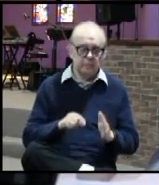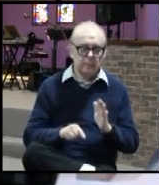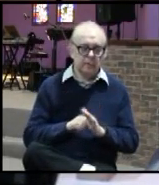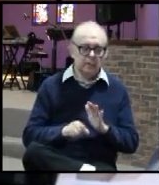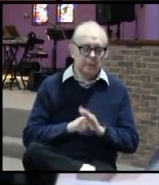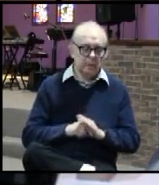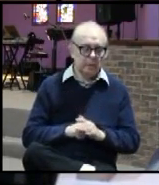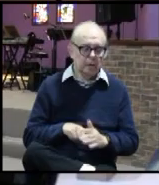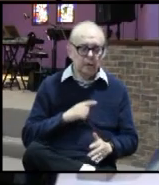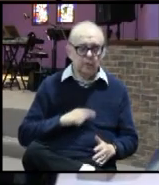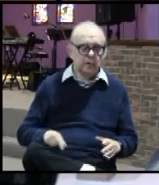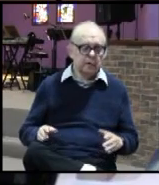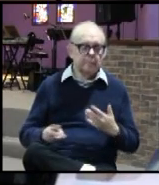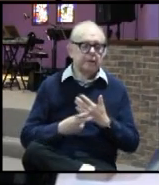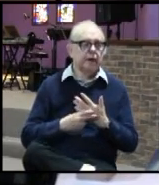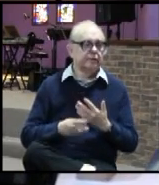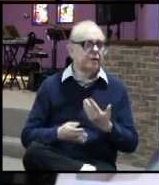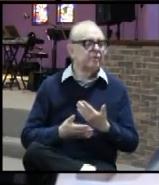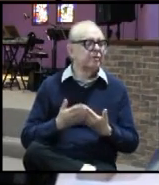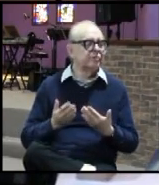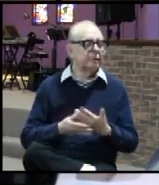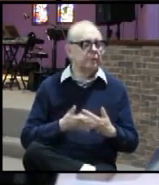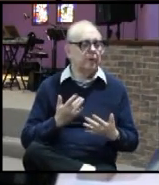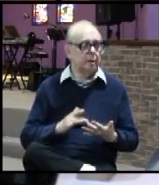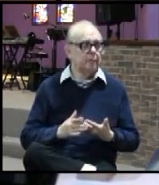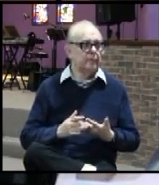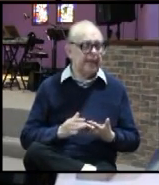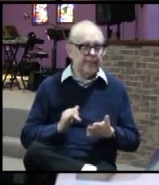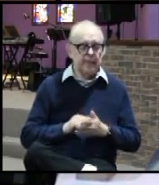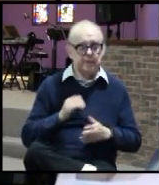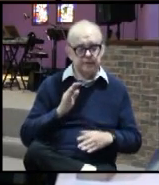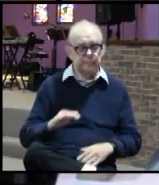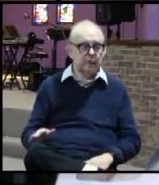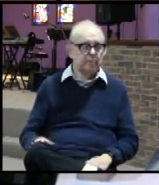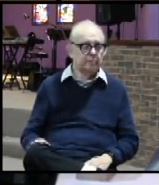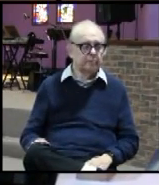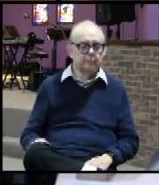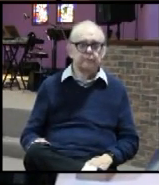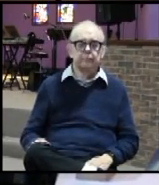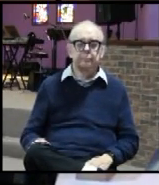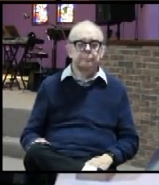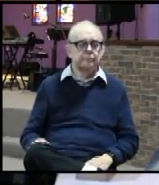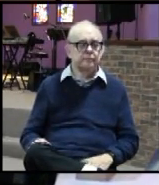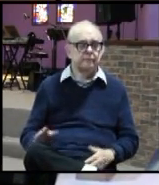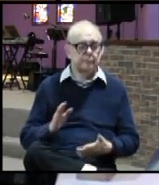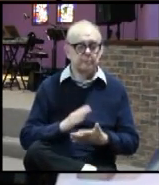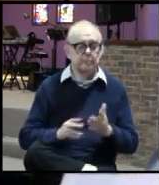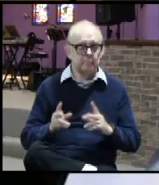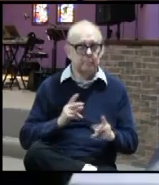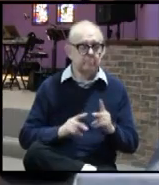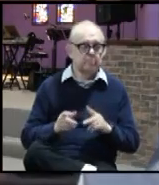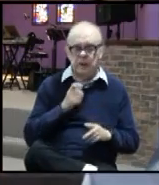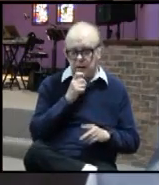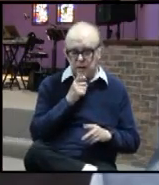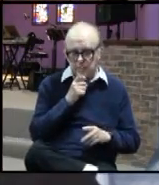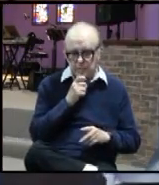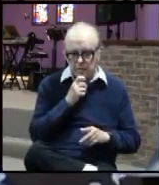protects the simple-hearted. Okay? That is the child. There are some people who are